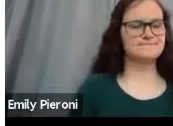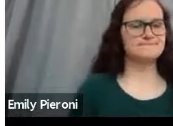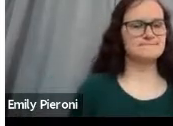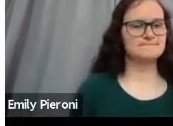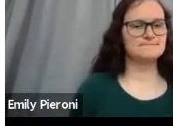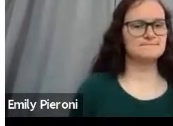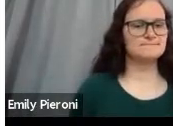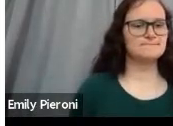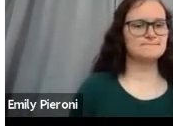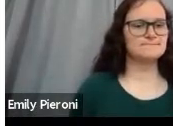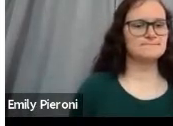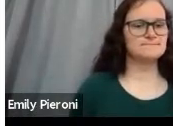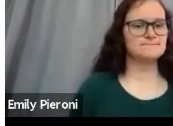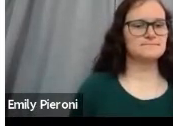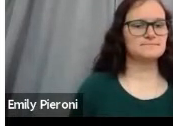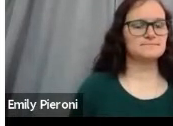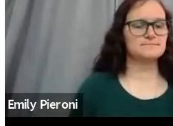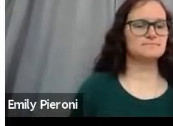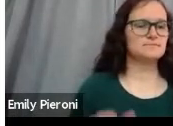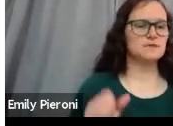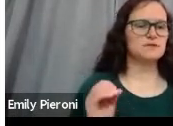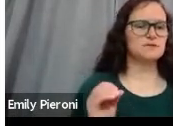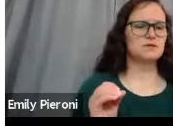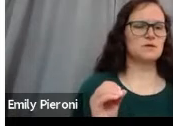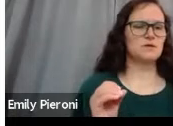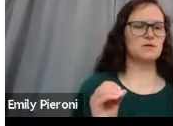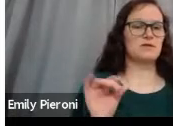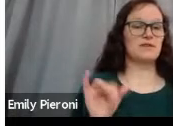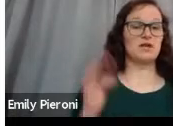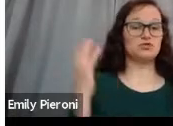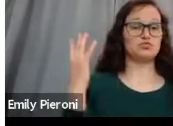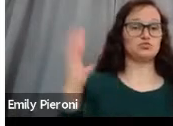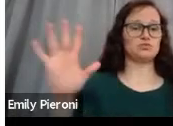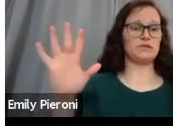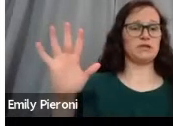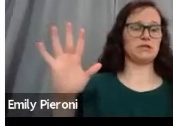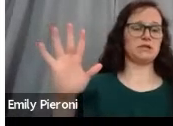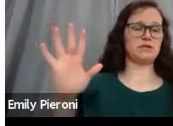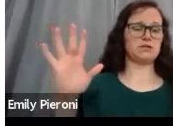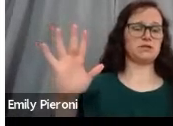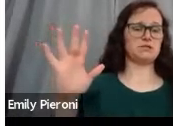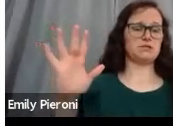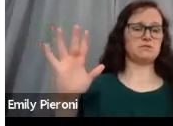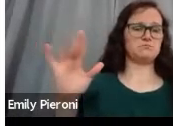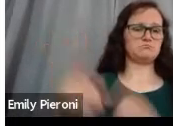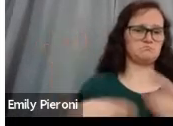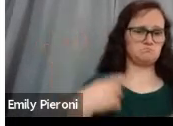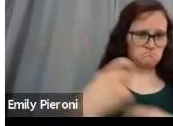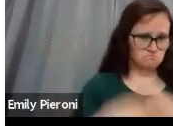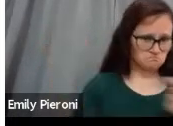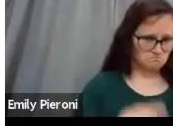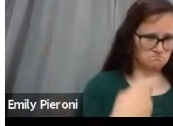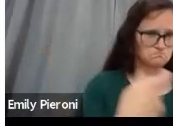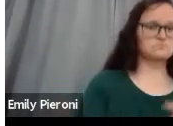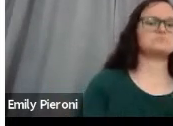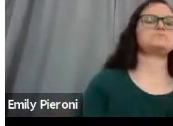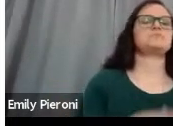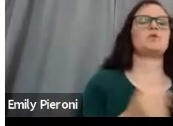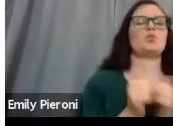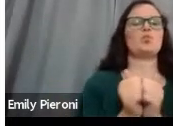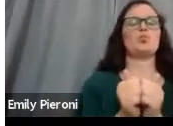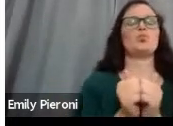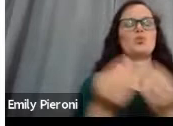there is some promise for this type of tree rotation, and in a possible schema with land application